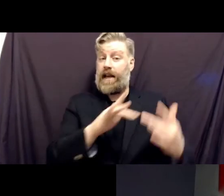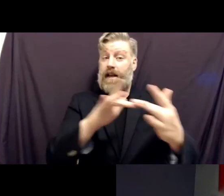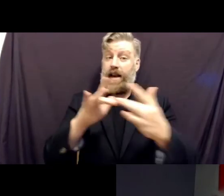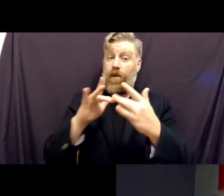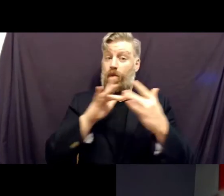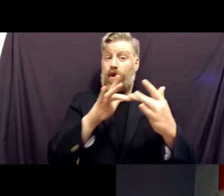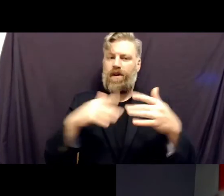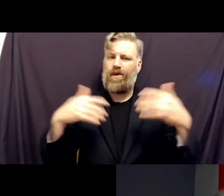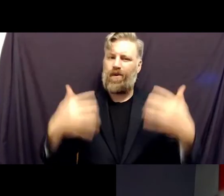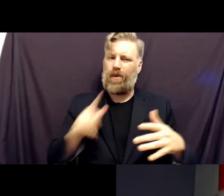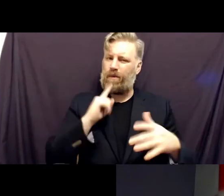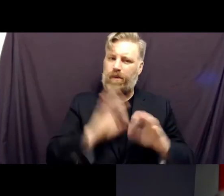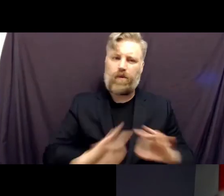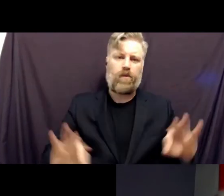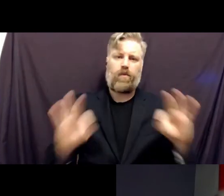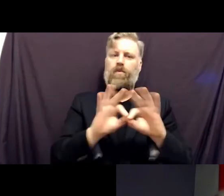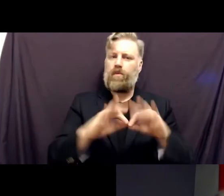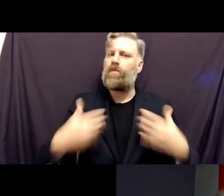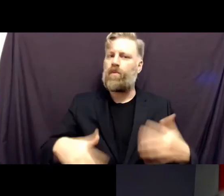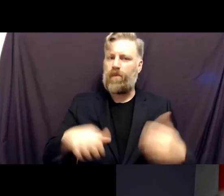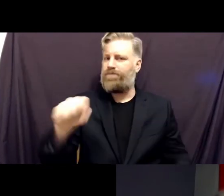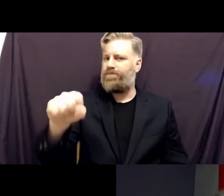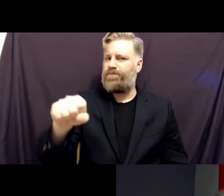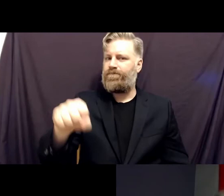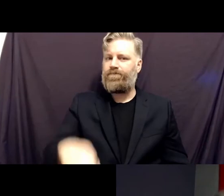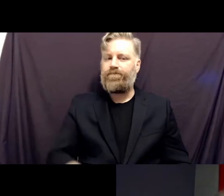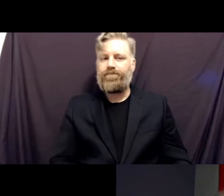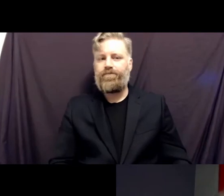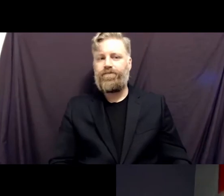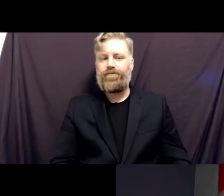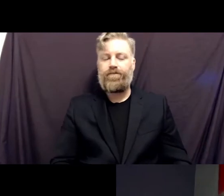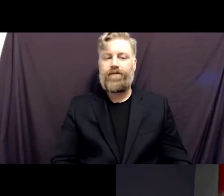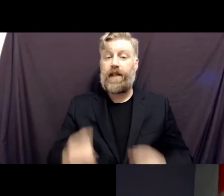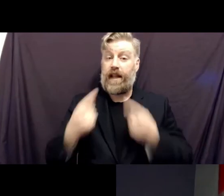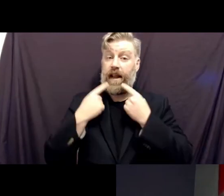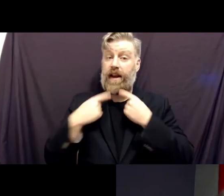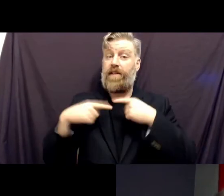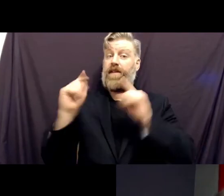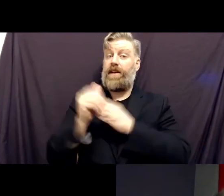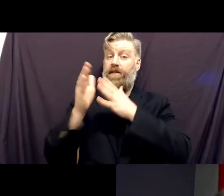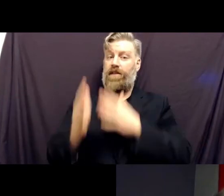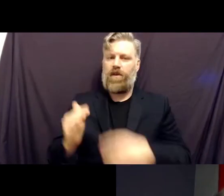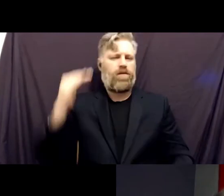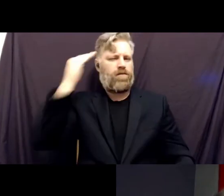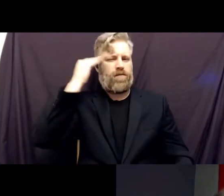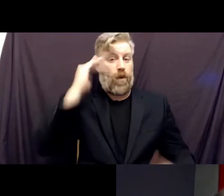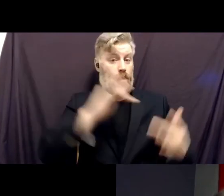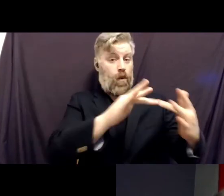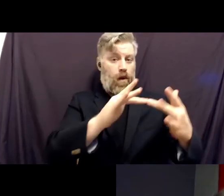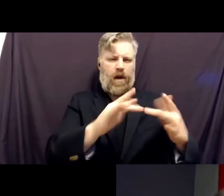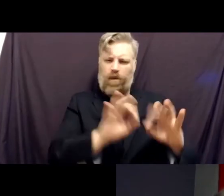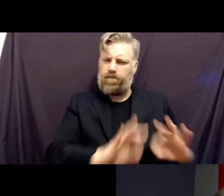critical to leadership. And effective leader understands that networking is very important.